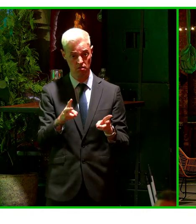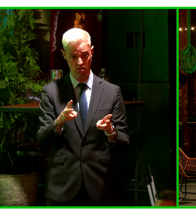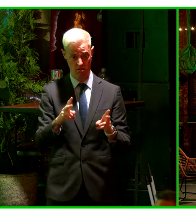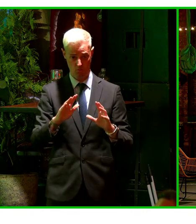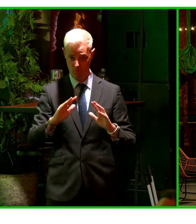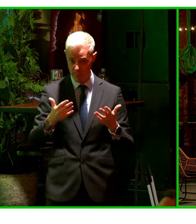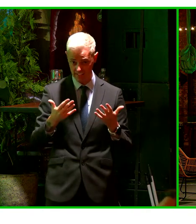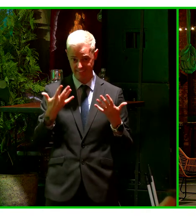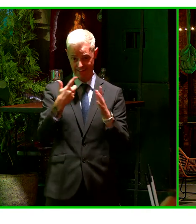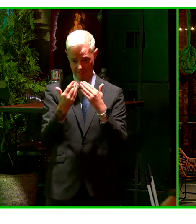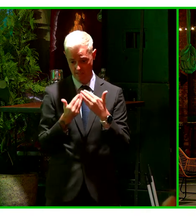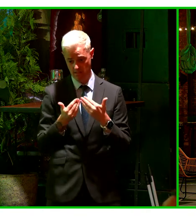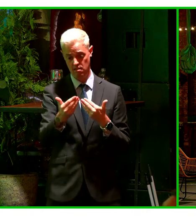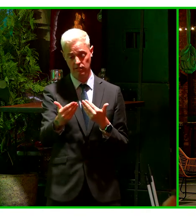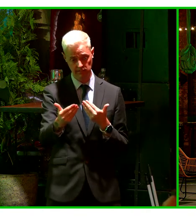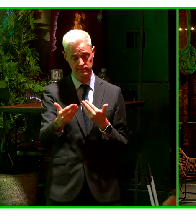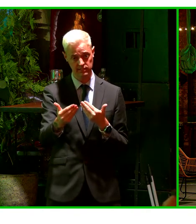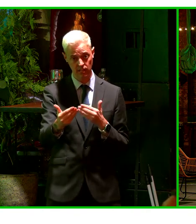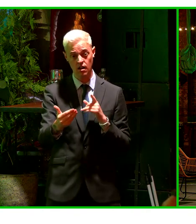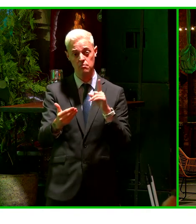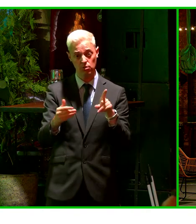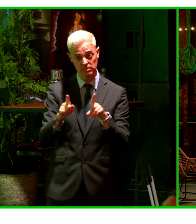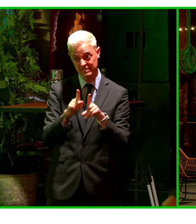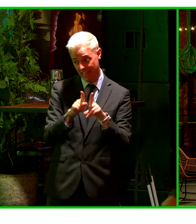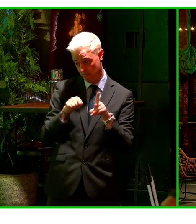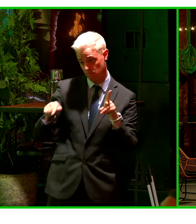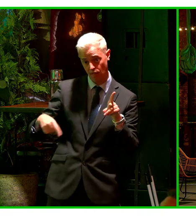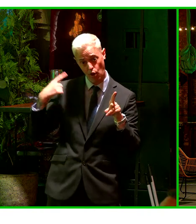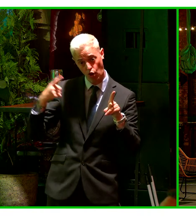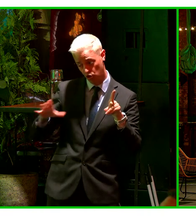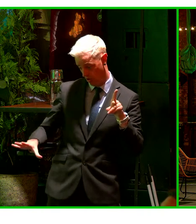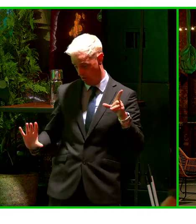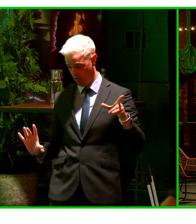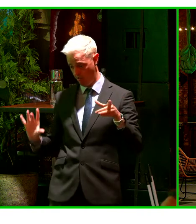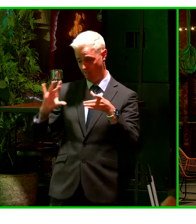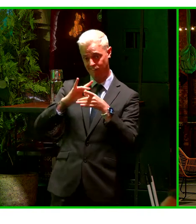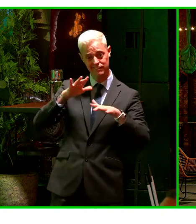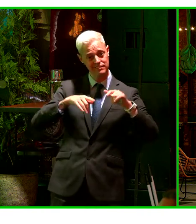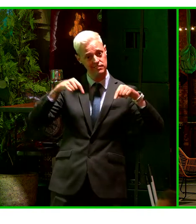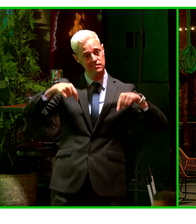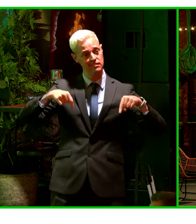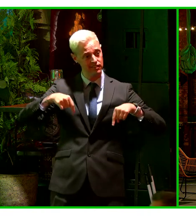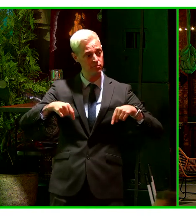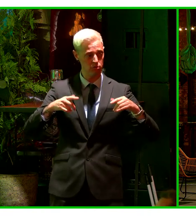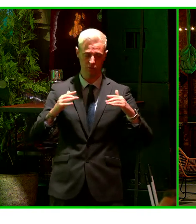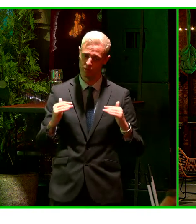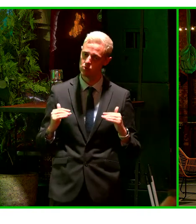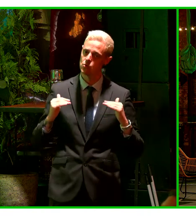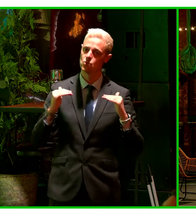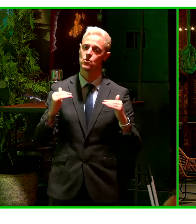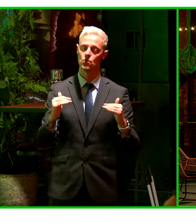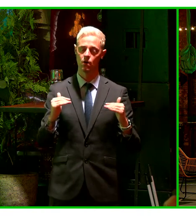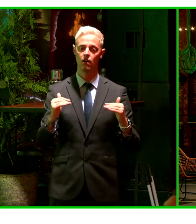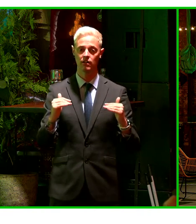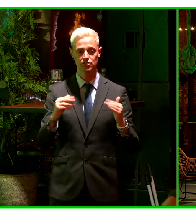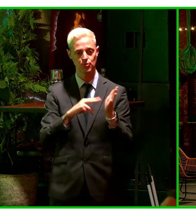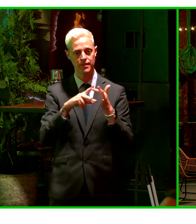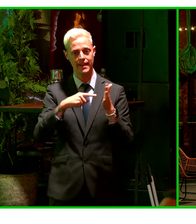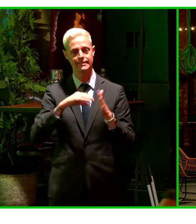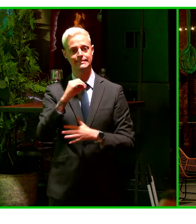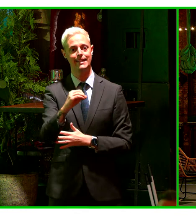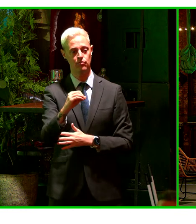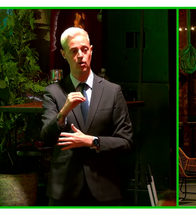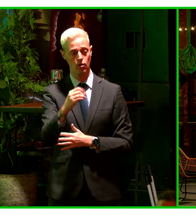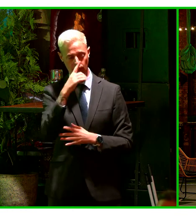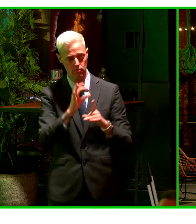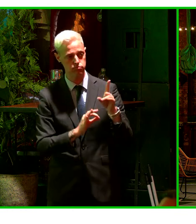with London level fares. Again, that is a tangible example of how the drive to net zero can